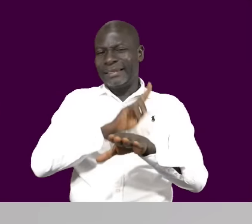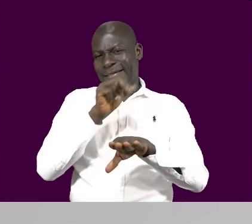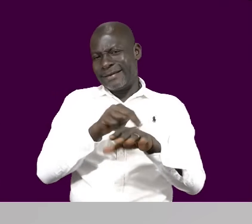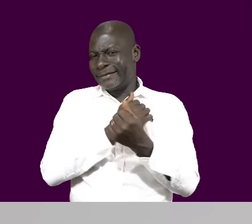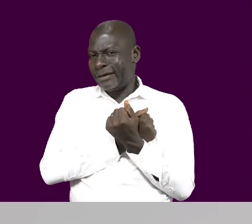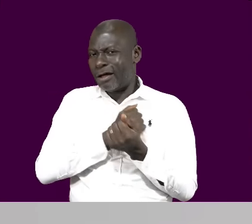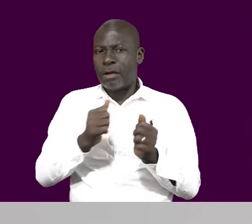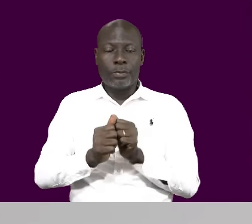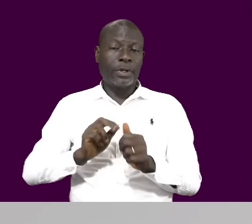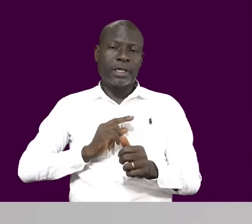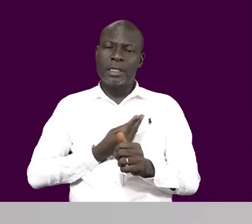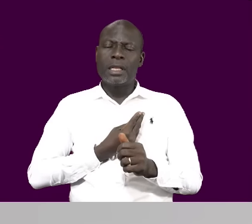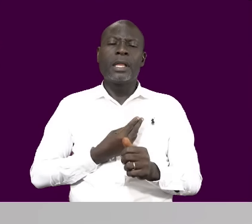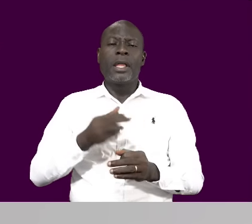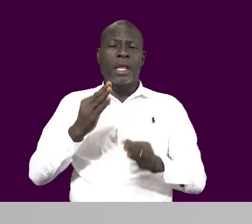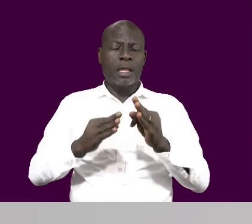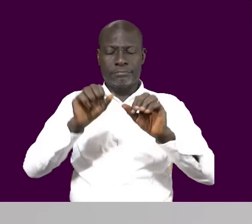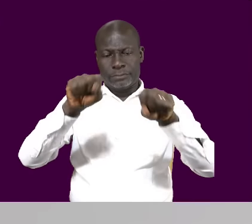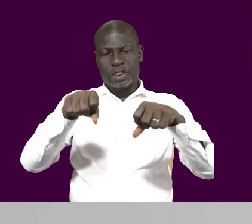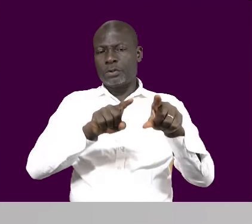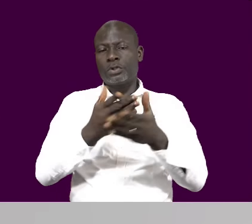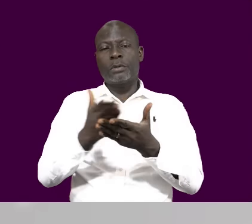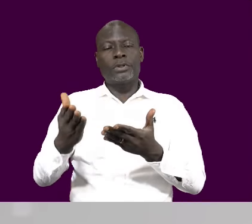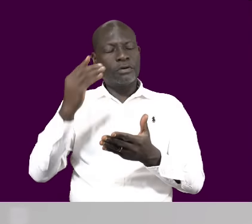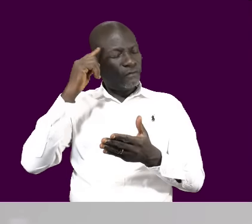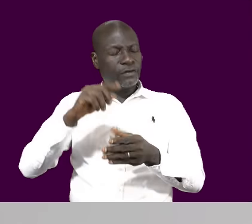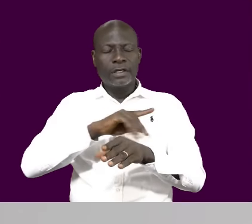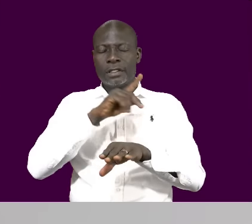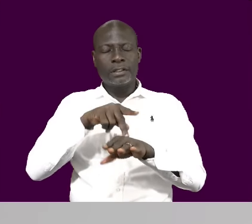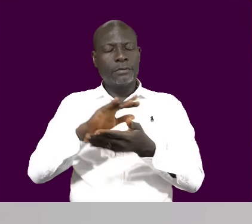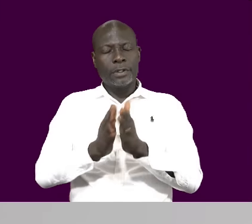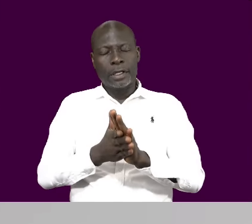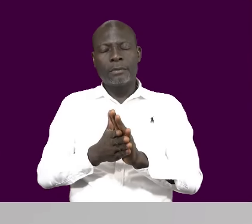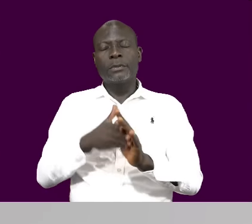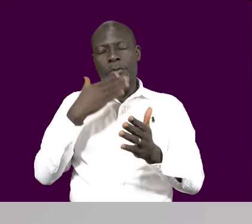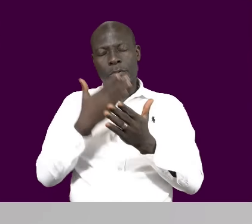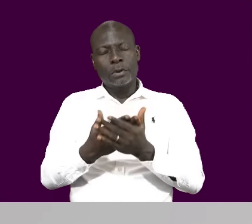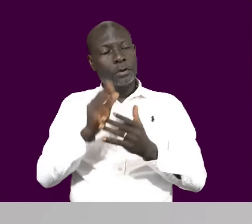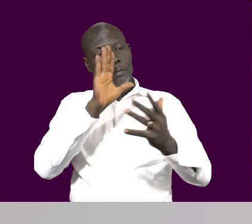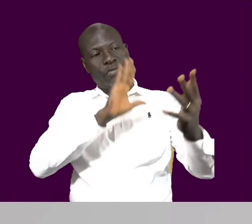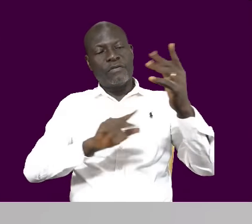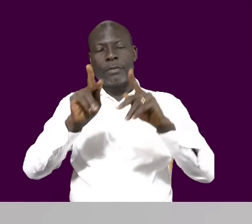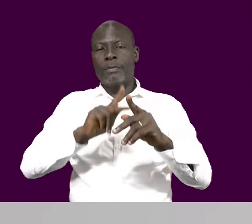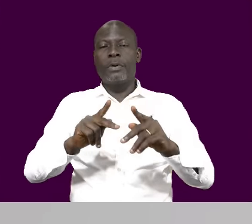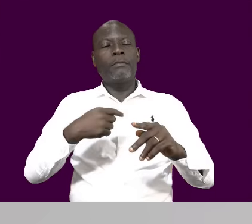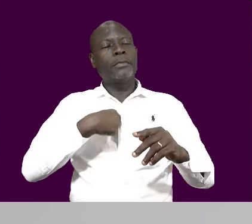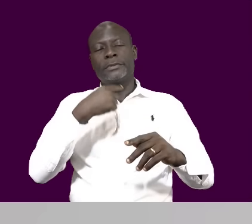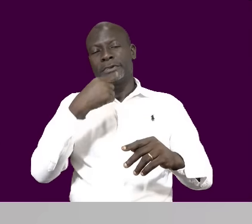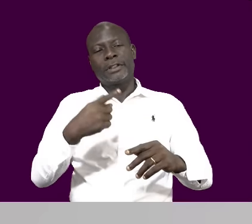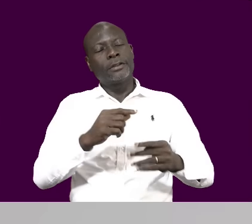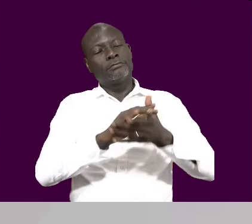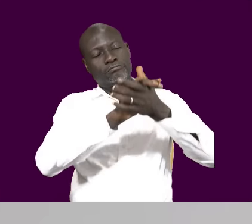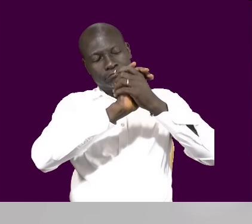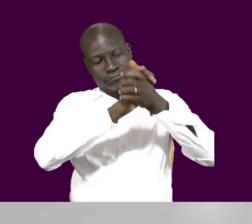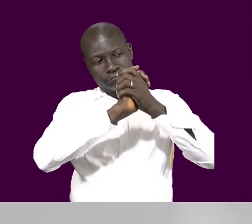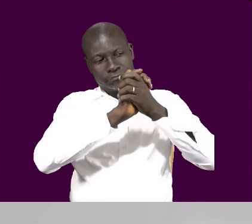dwere mu ne ye betumi aye biribie ama ye ma no animu atye enti anopai me de ayiko kase e ma